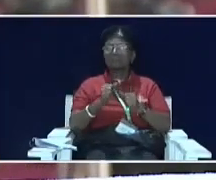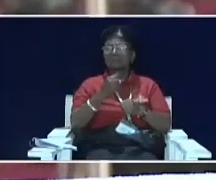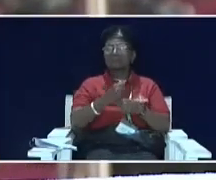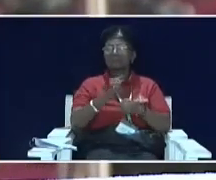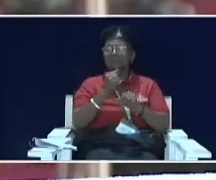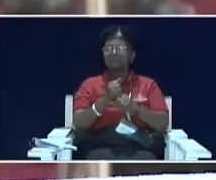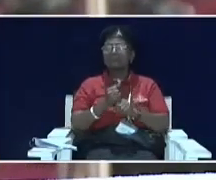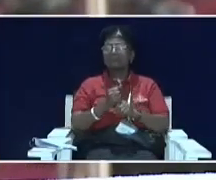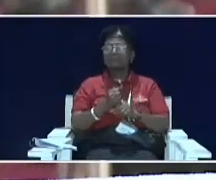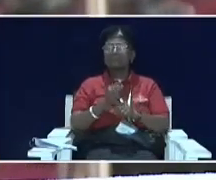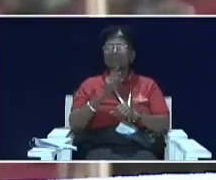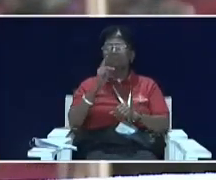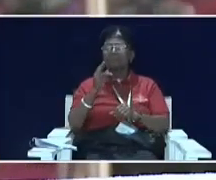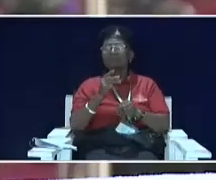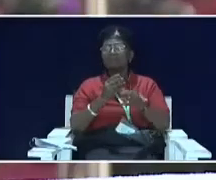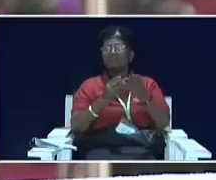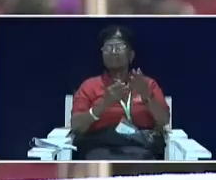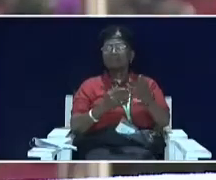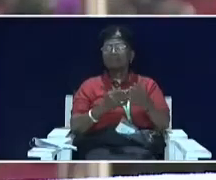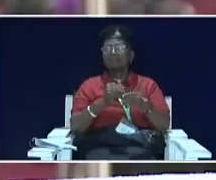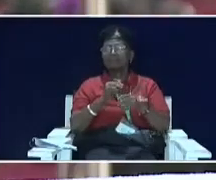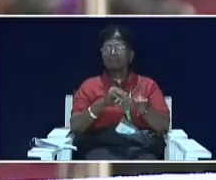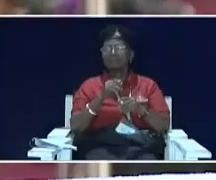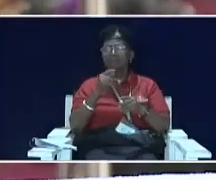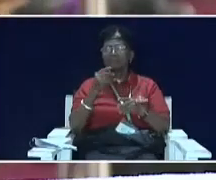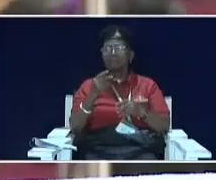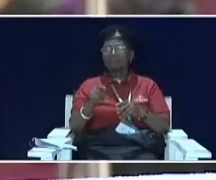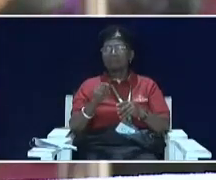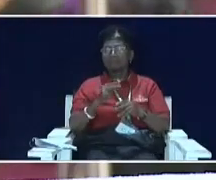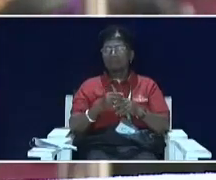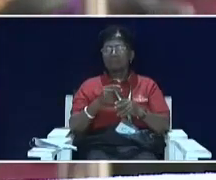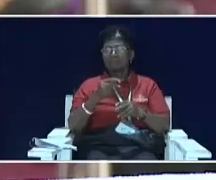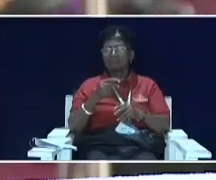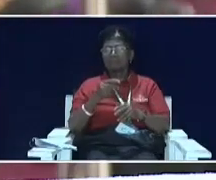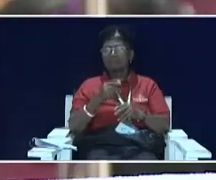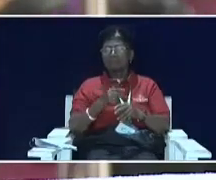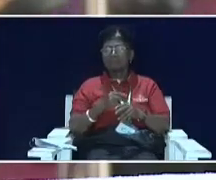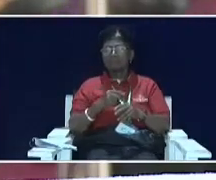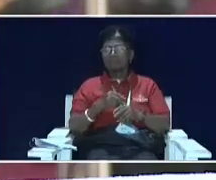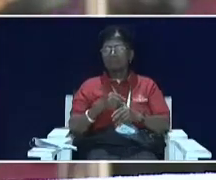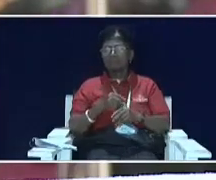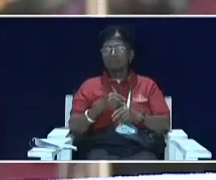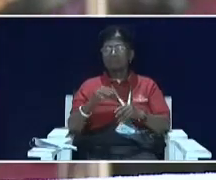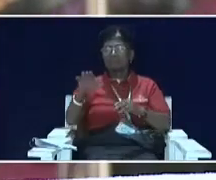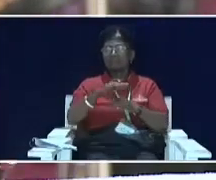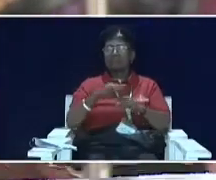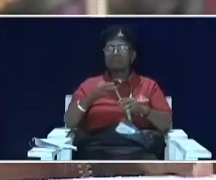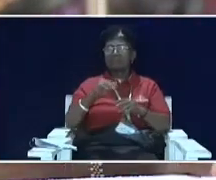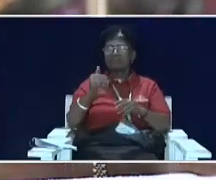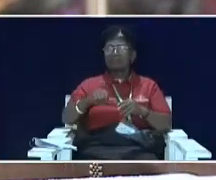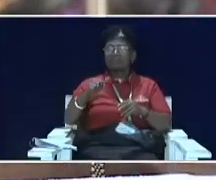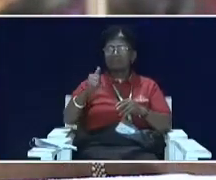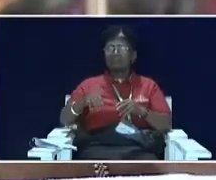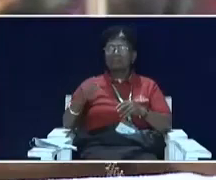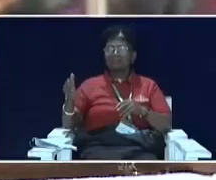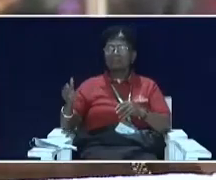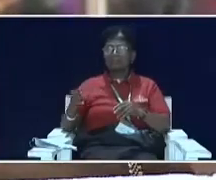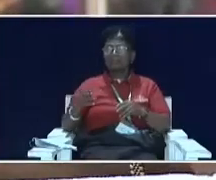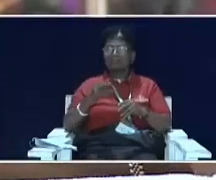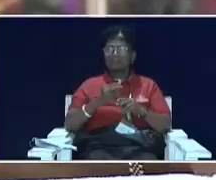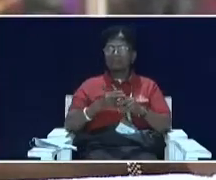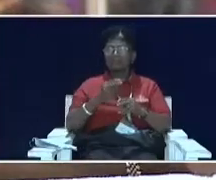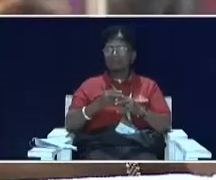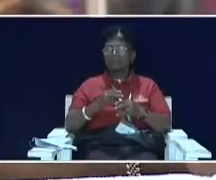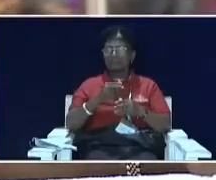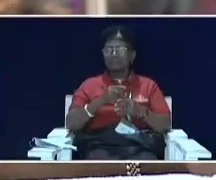In the name that's above every other name, Whatever is causing you to weep